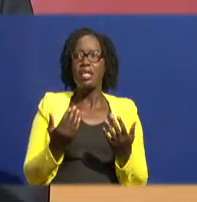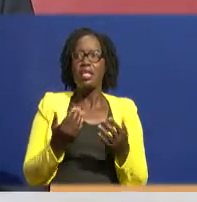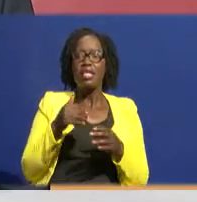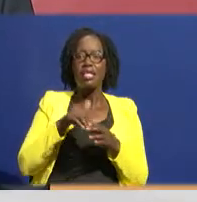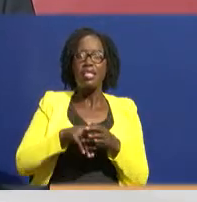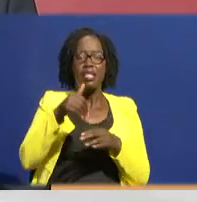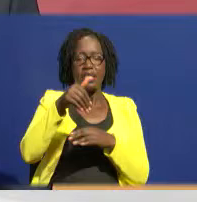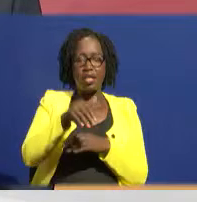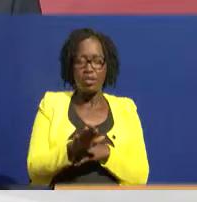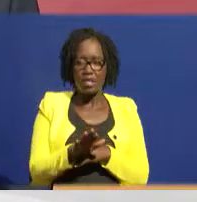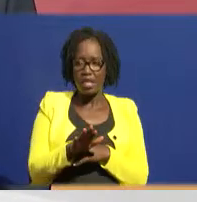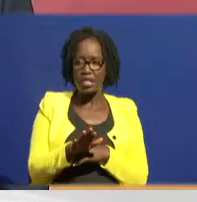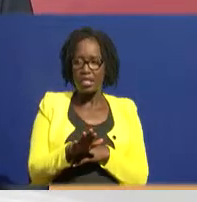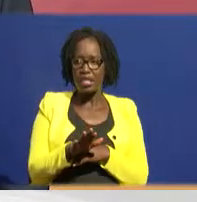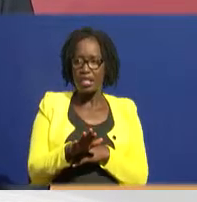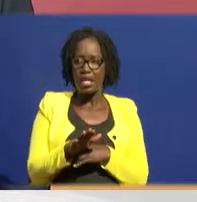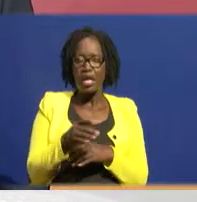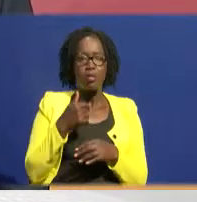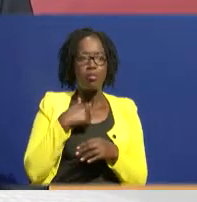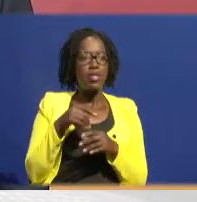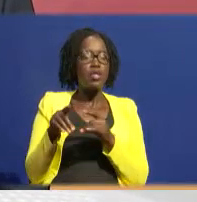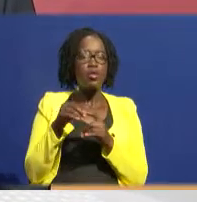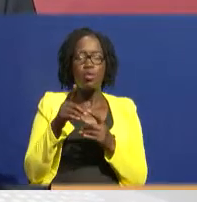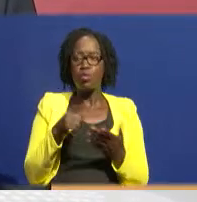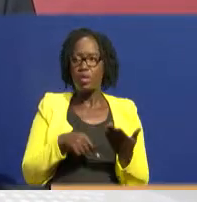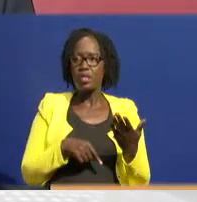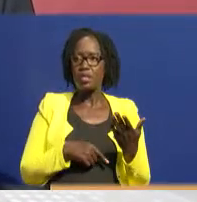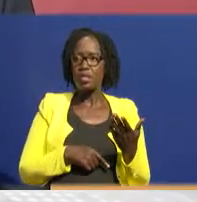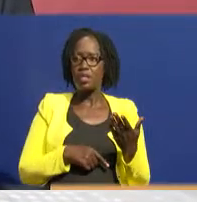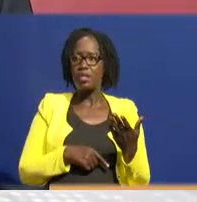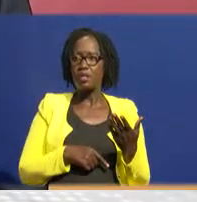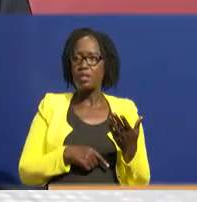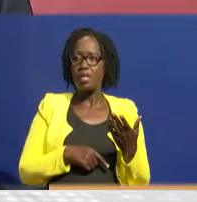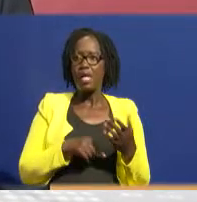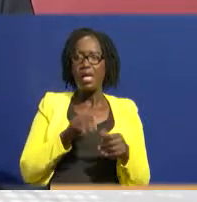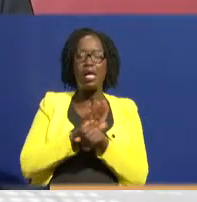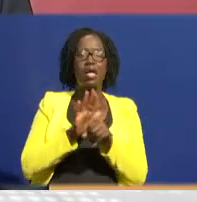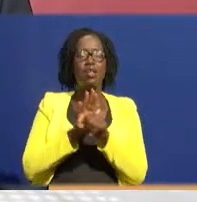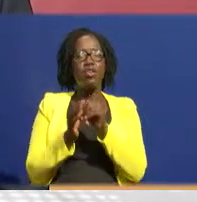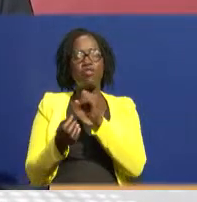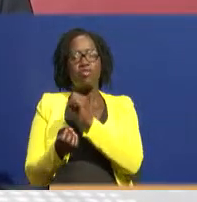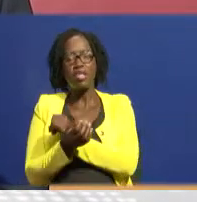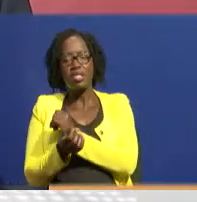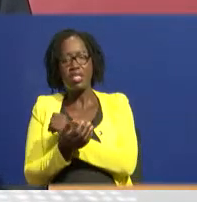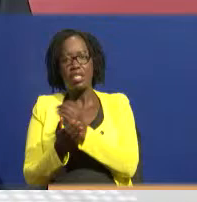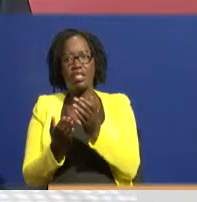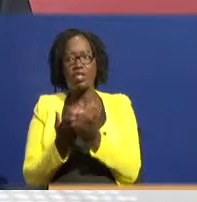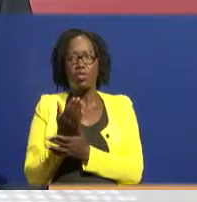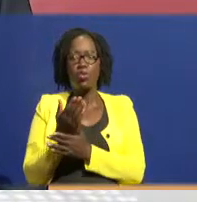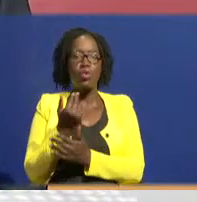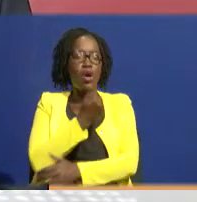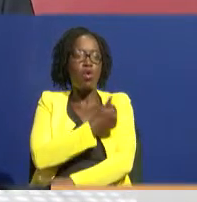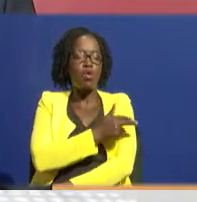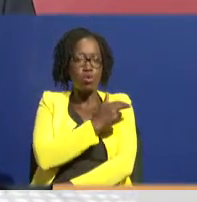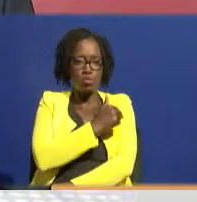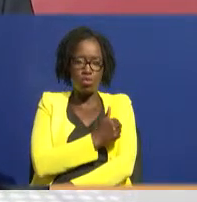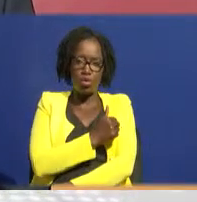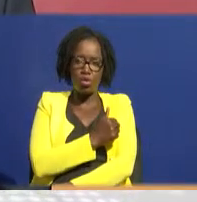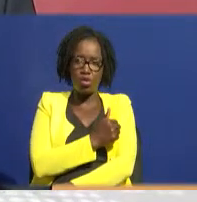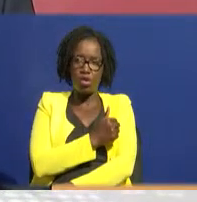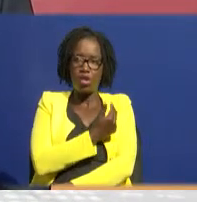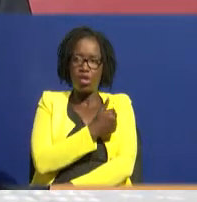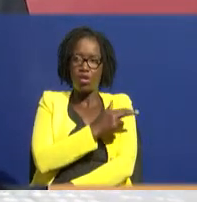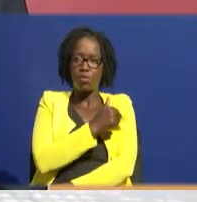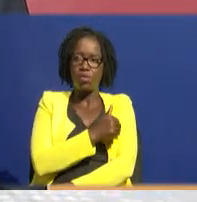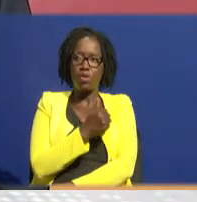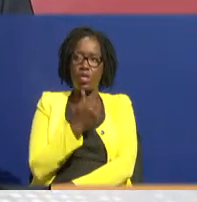from outside. What I've been doing is just to do a lot of counseling through our hospital, because we have hospital